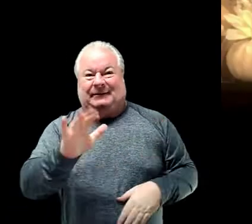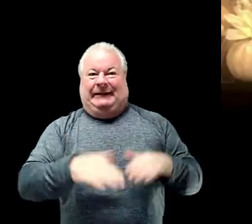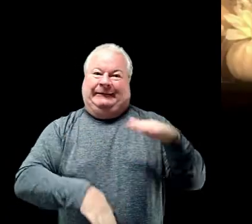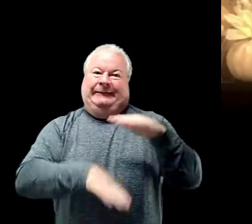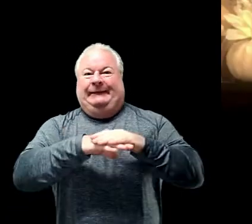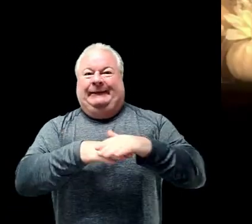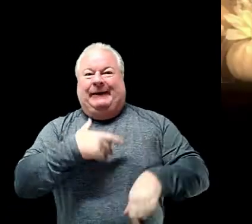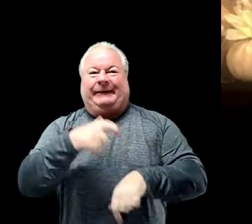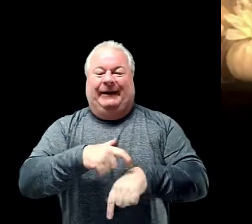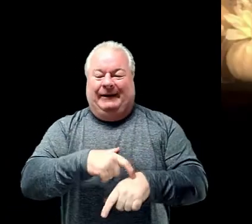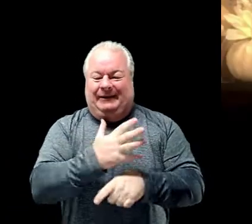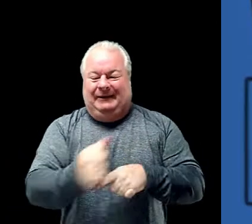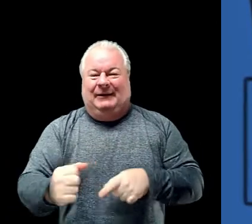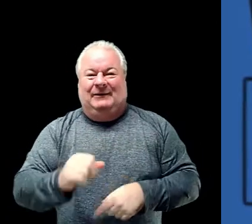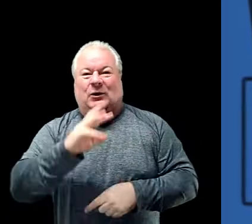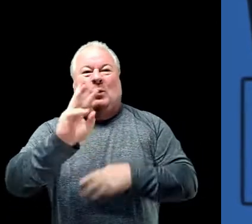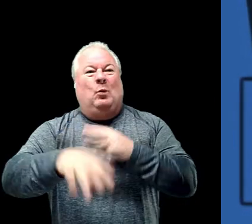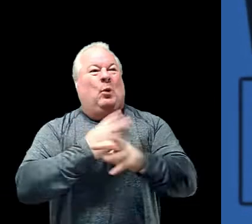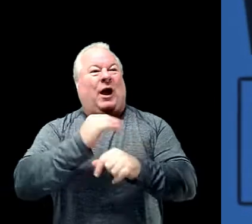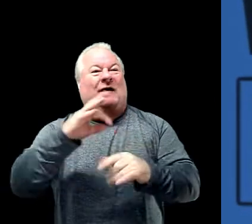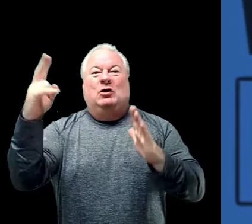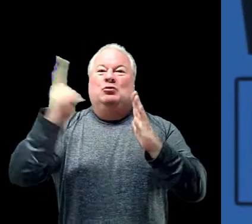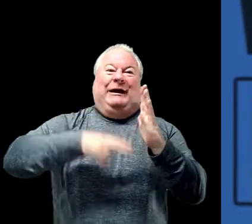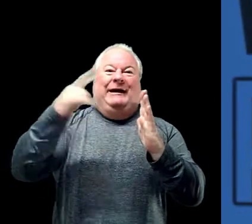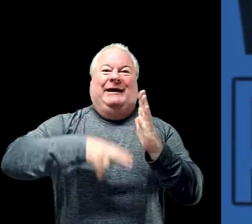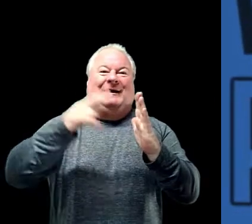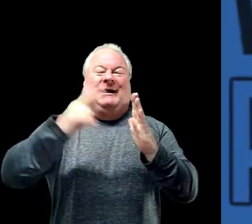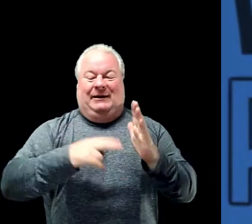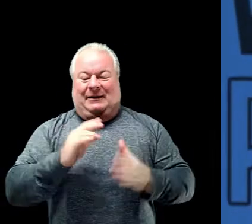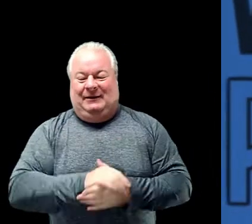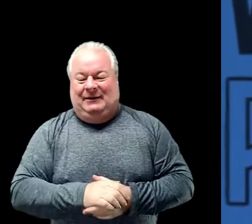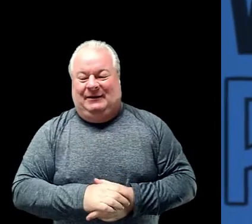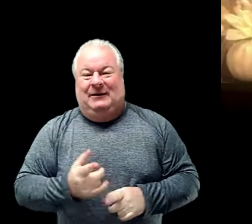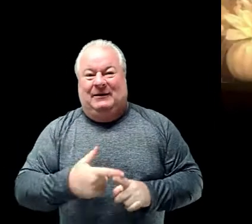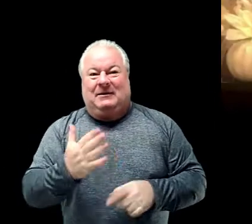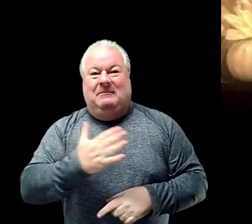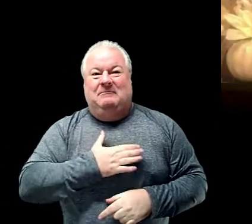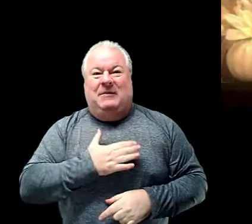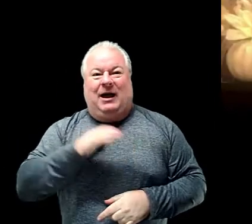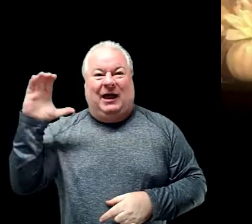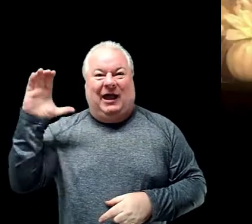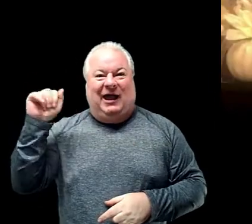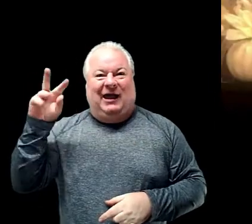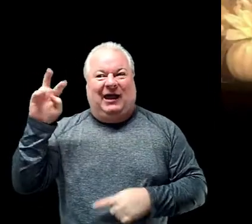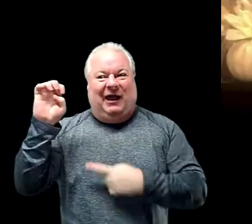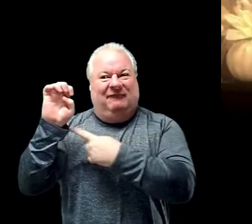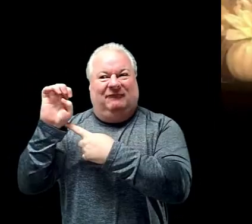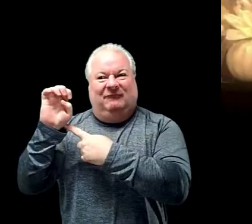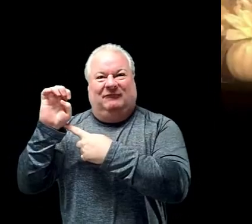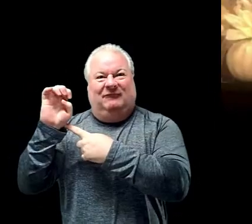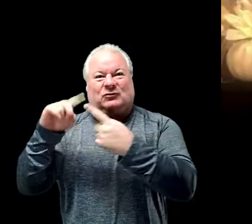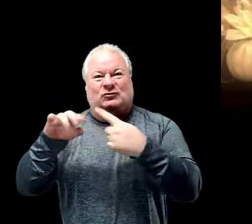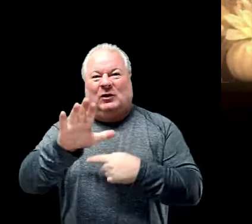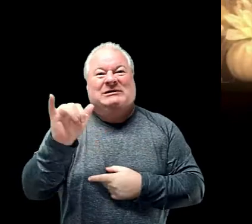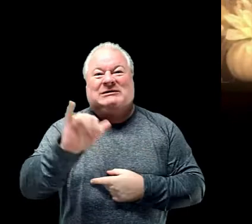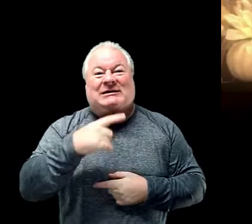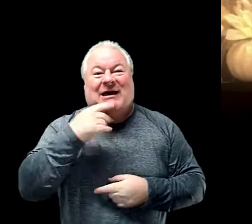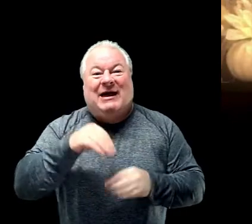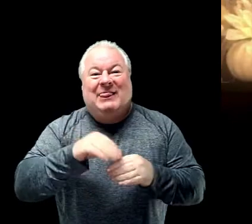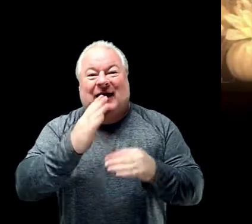Well, that's all the time we have here on World of Reading! From my cave to yours, just like they said at the end of the